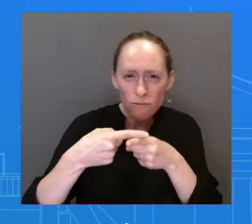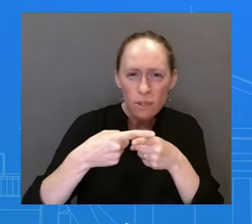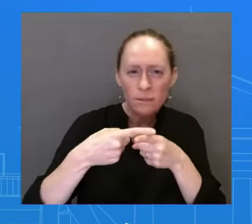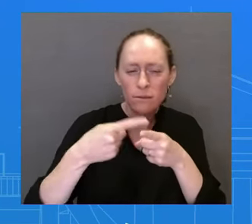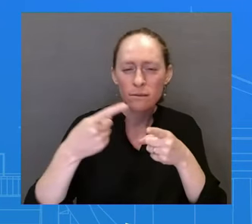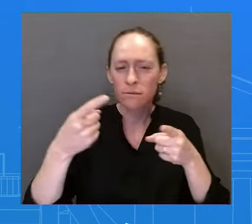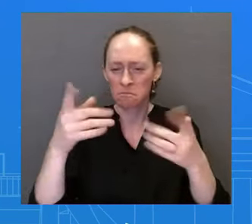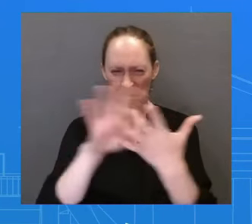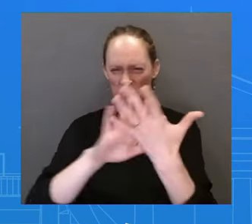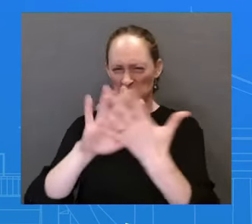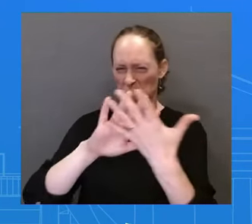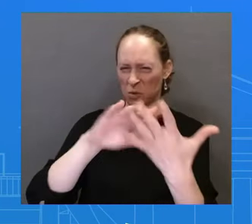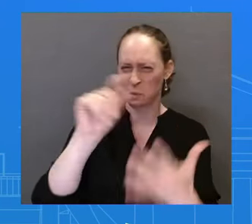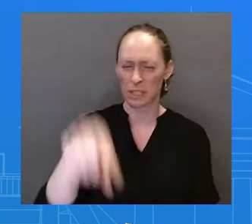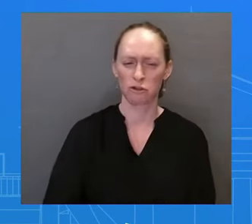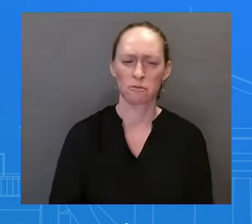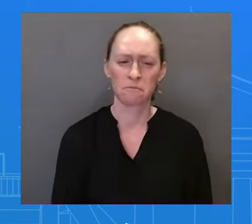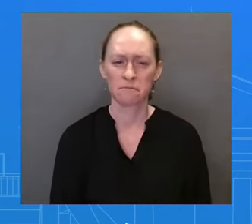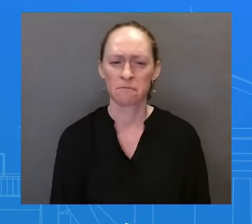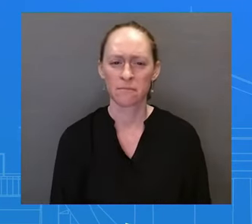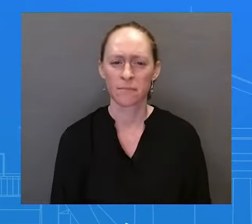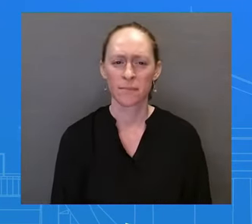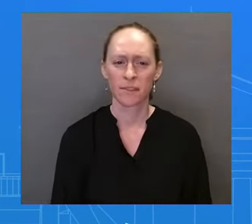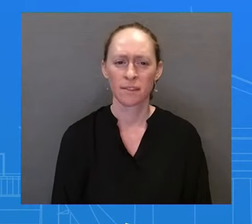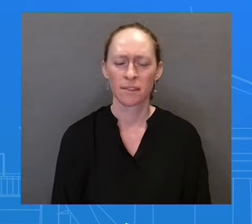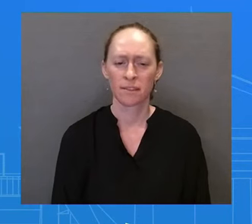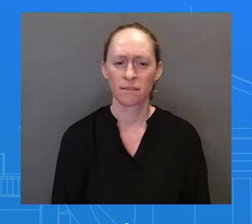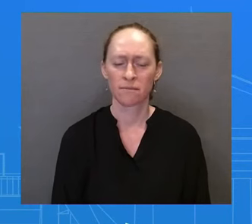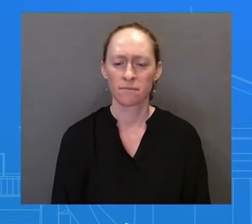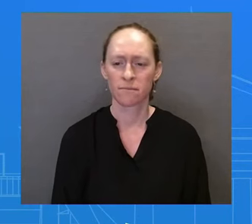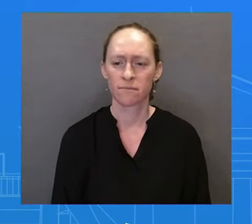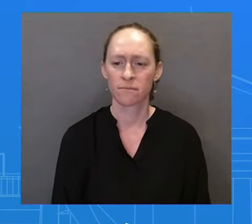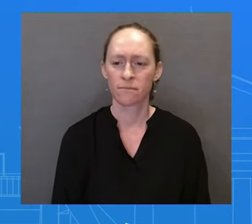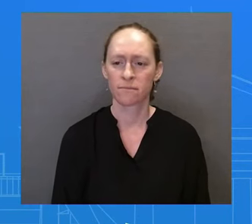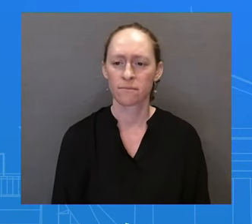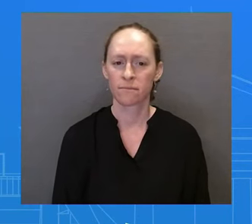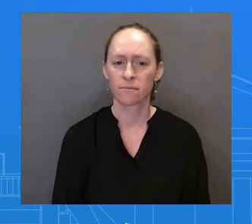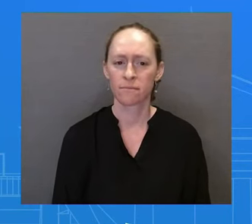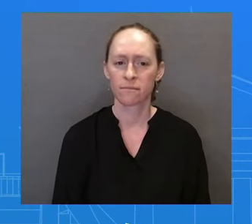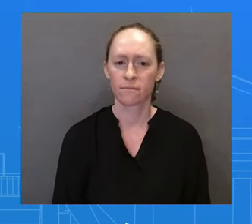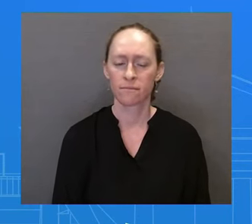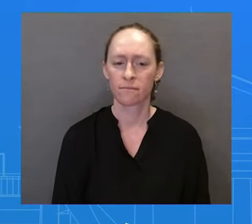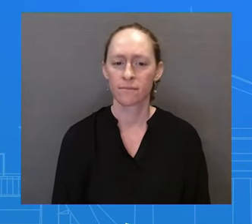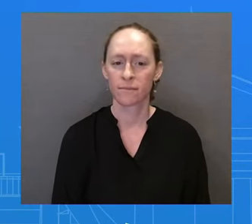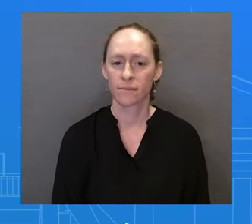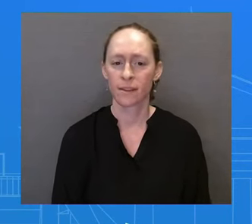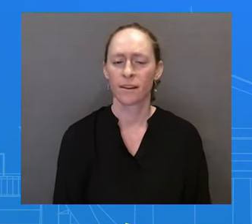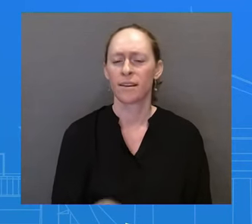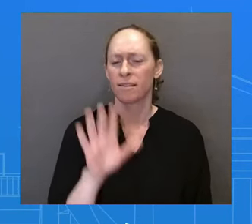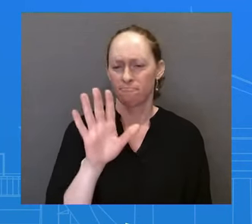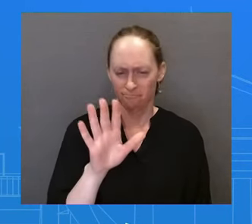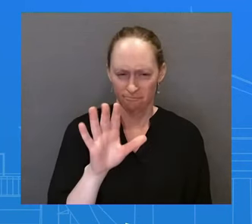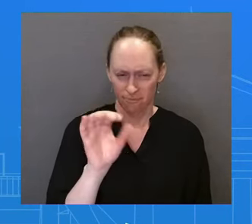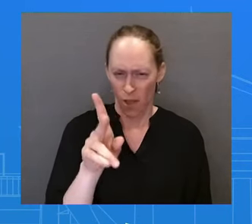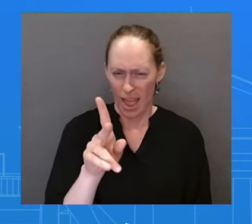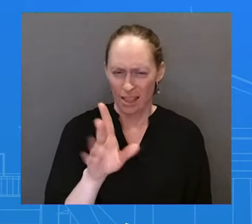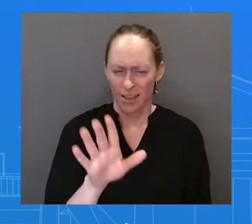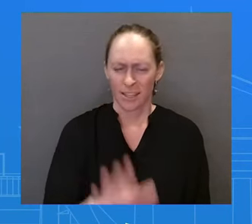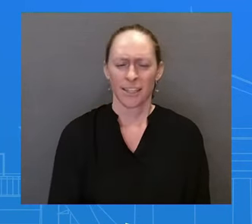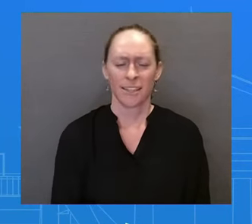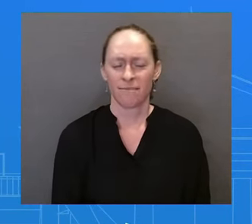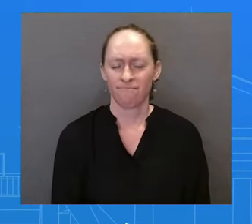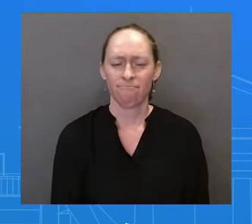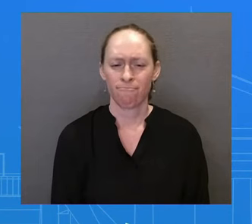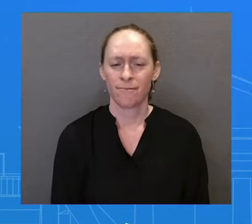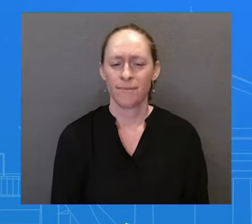it, it certainly appears as if there was some sort of